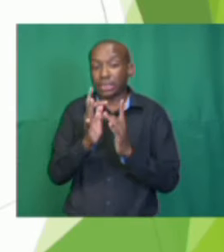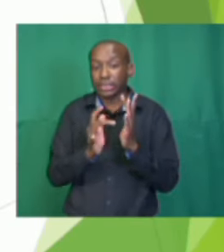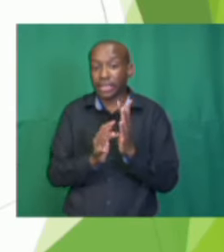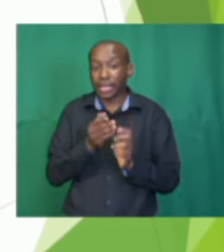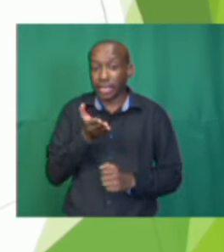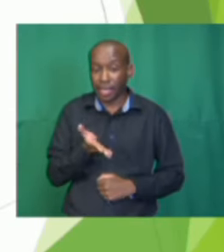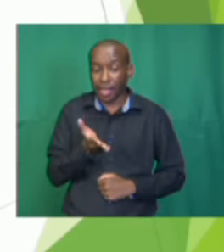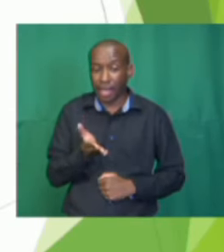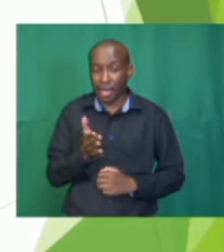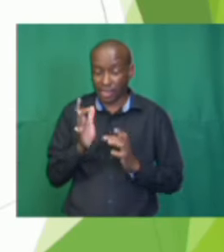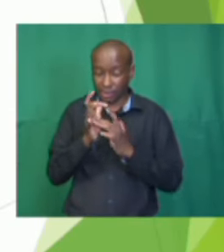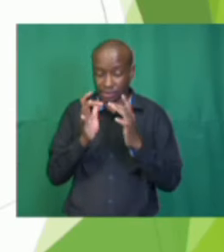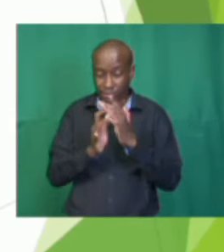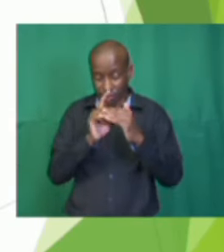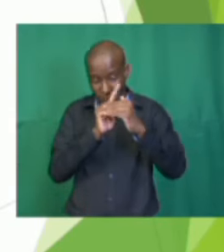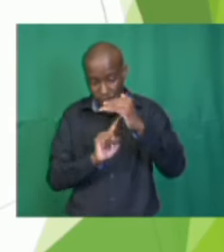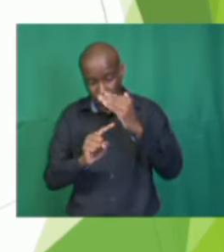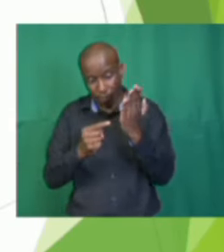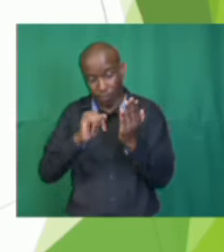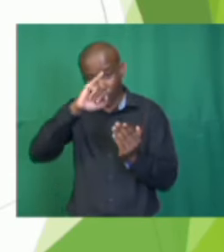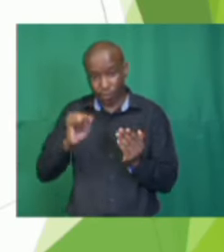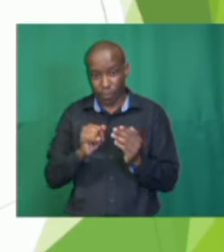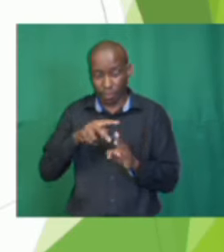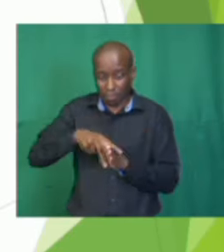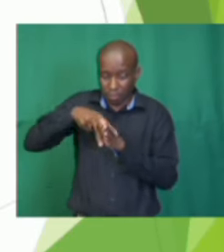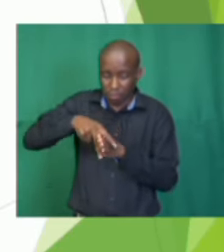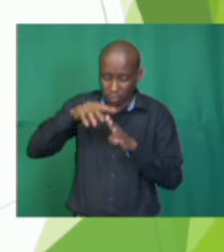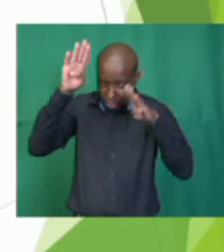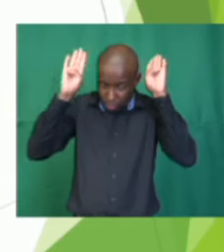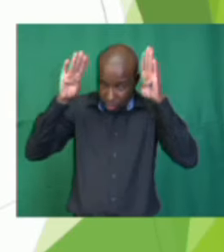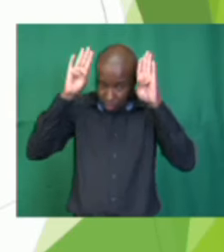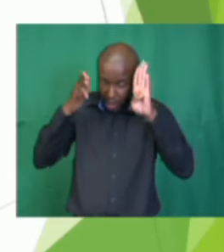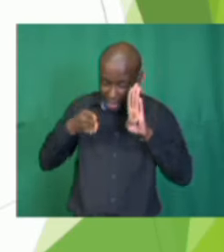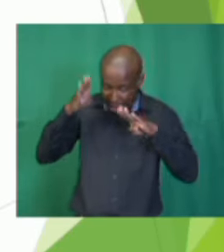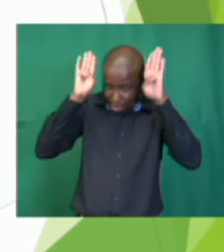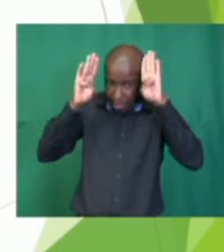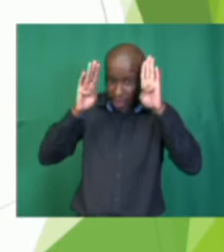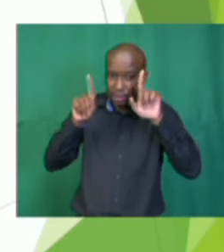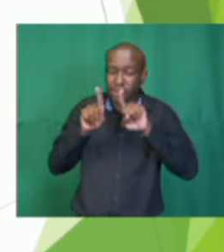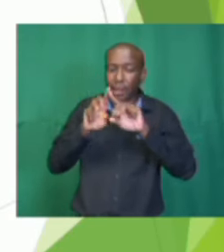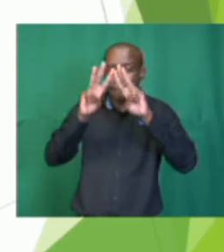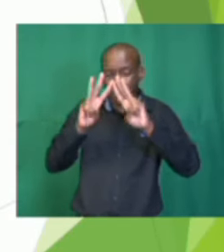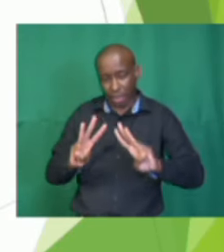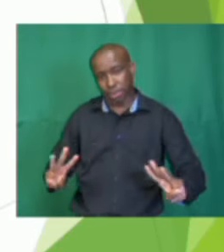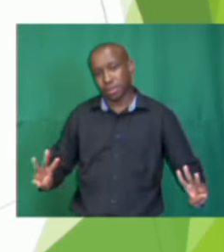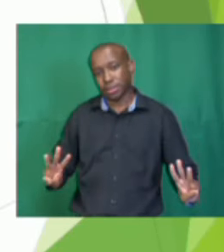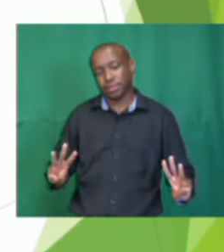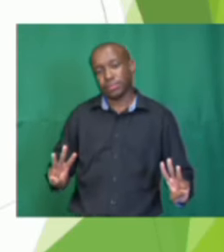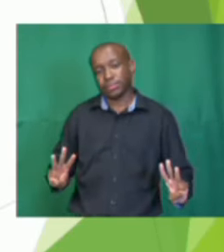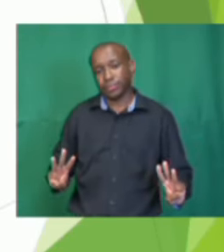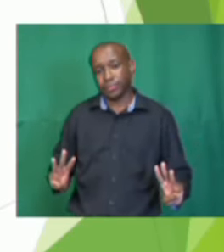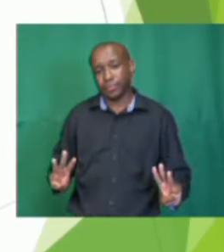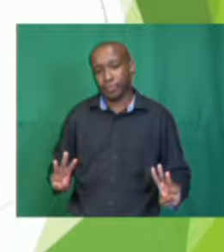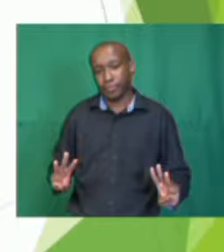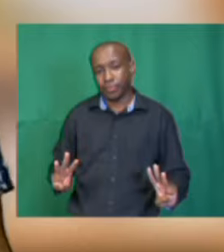entering Jerusalem, riding on a colt, a donkey, a peaceful and humble animal. Jesus